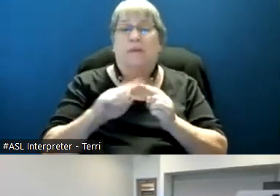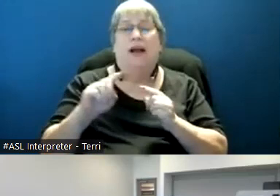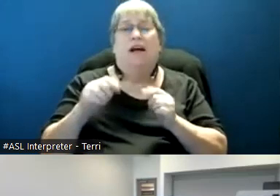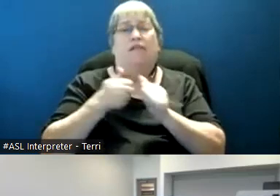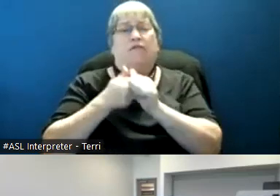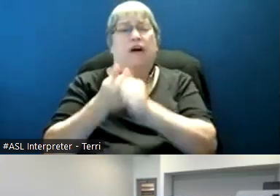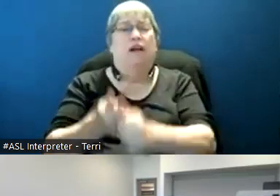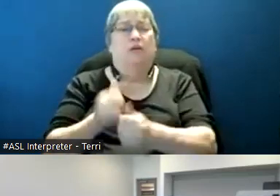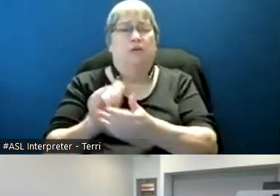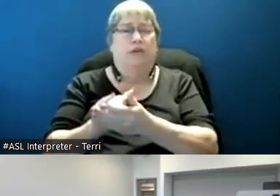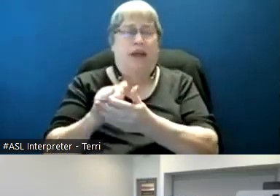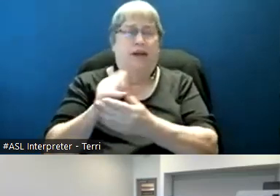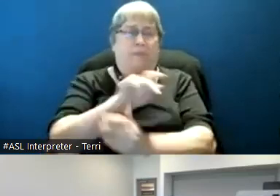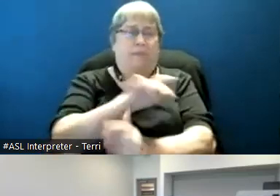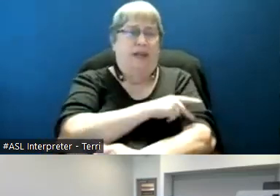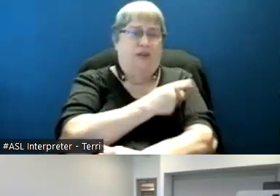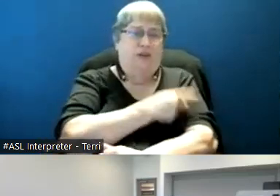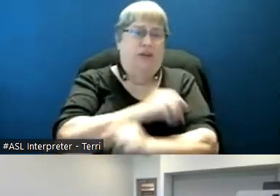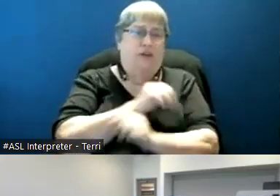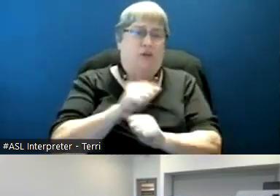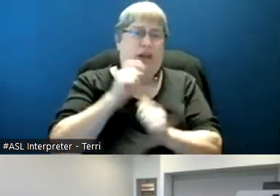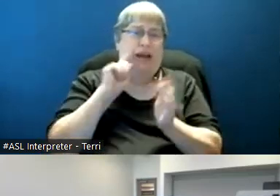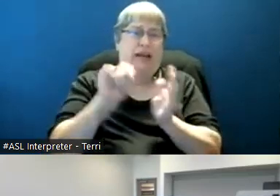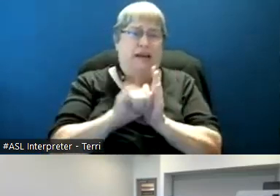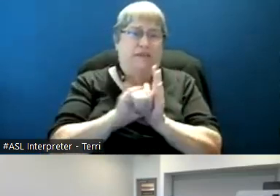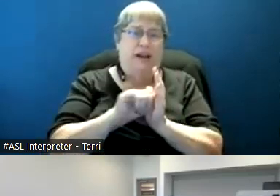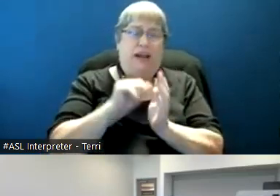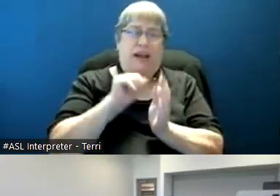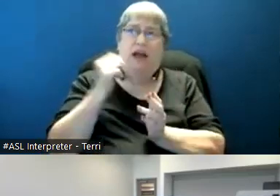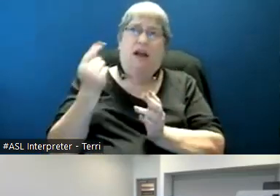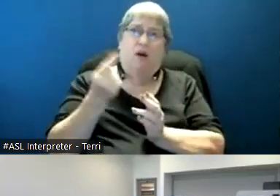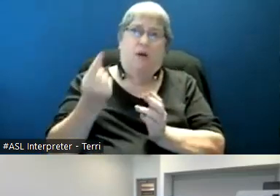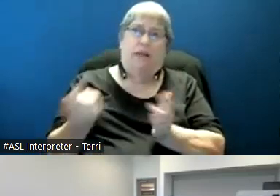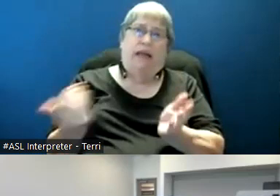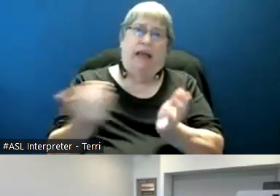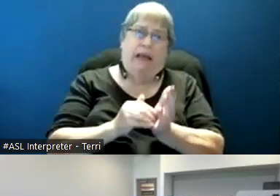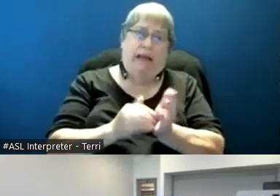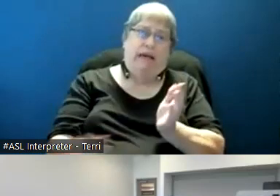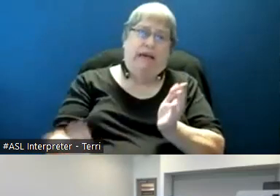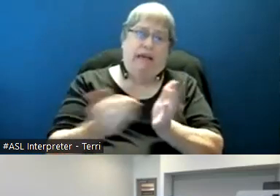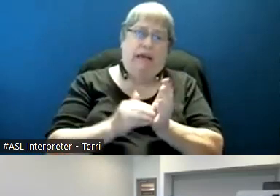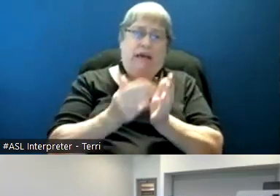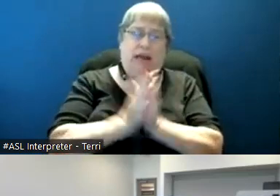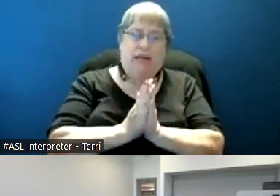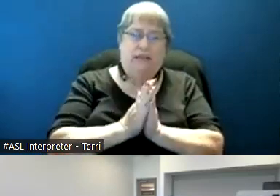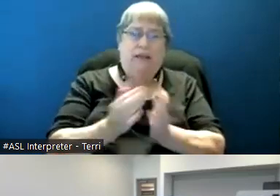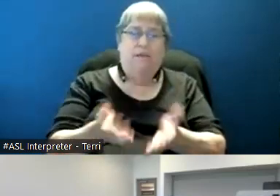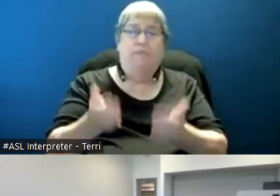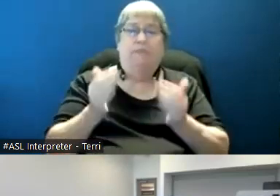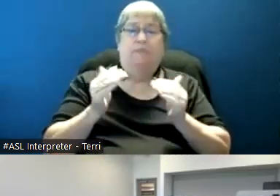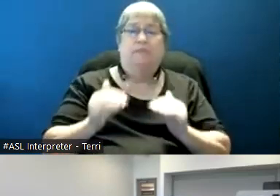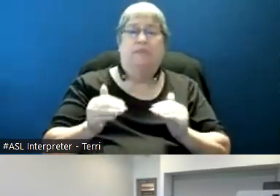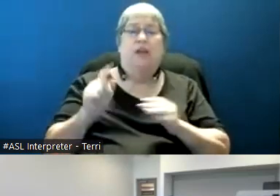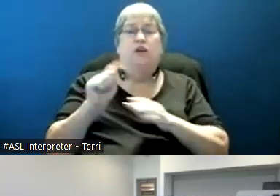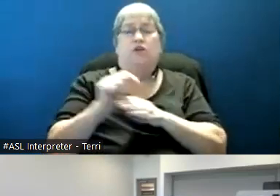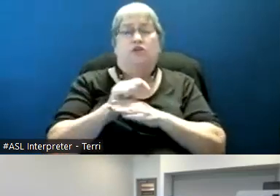can be identified either way and it's not this constant request. Module training and roundtables around services and navigation